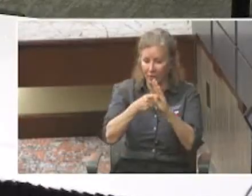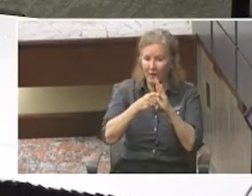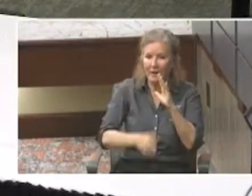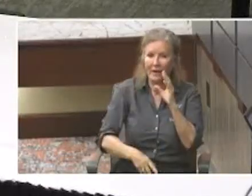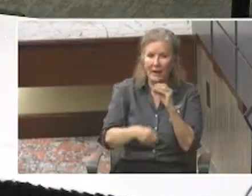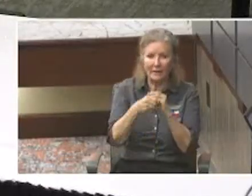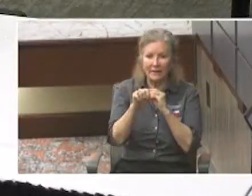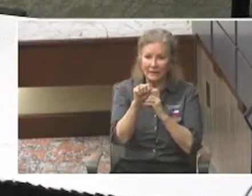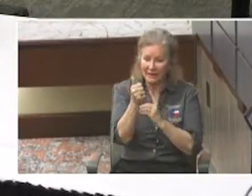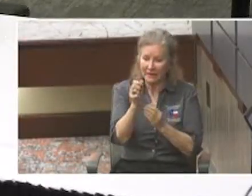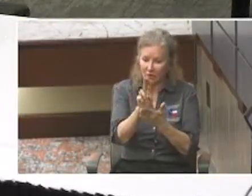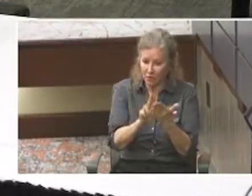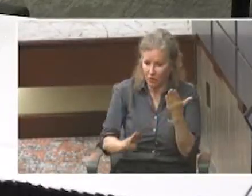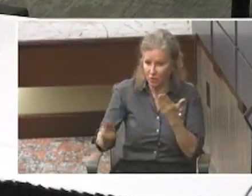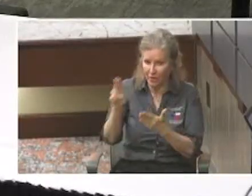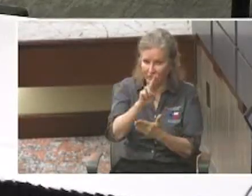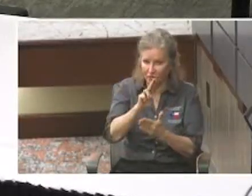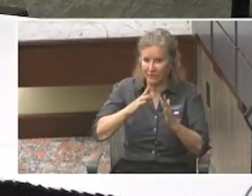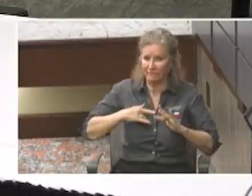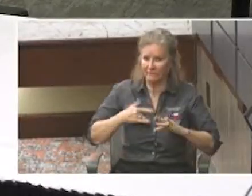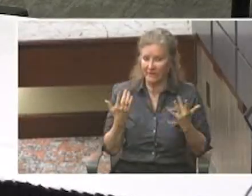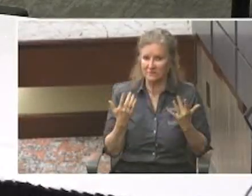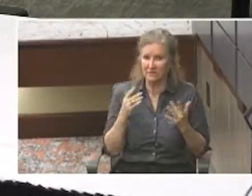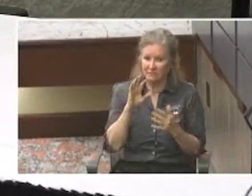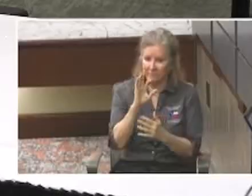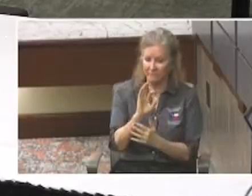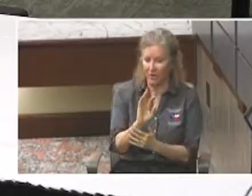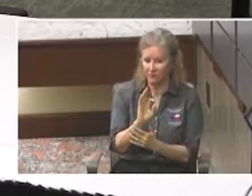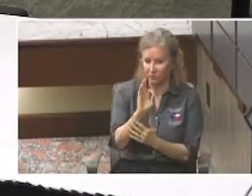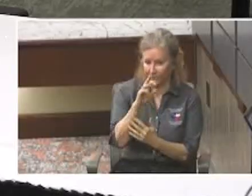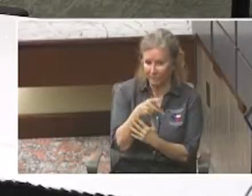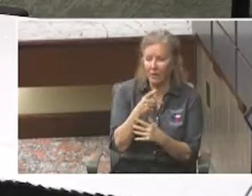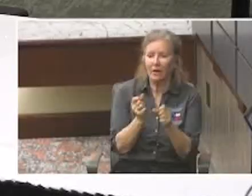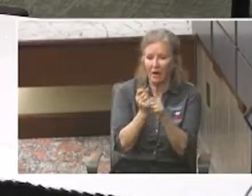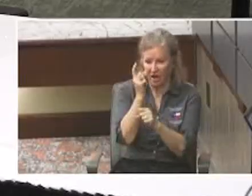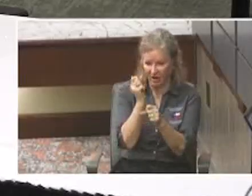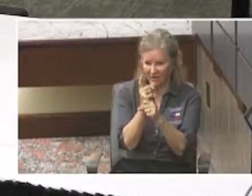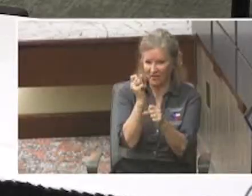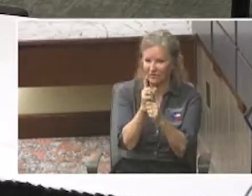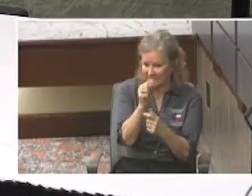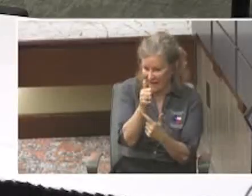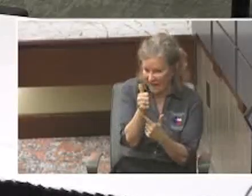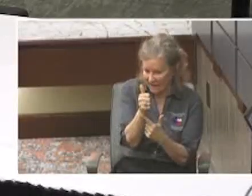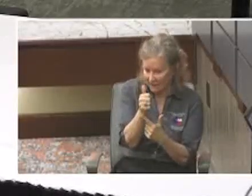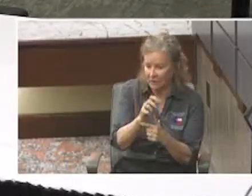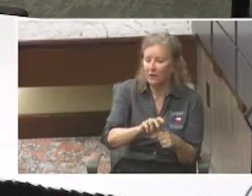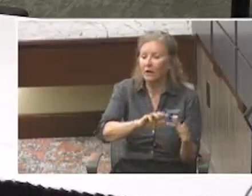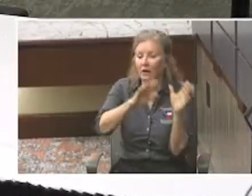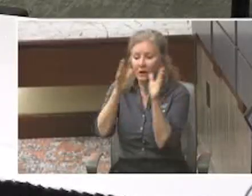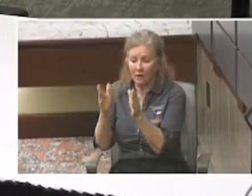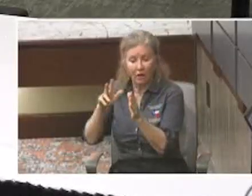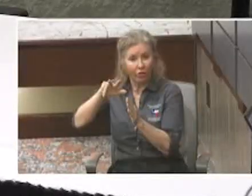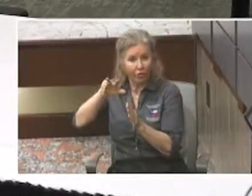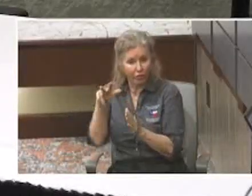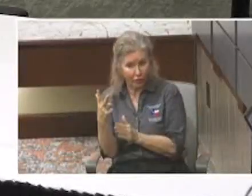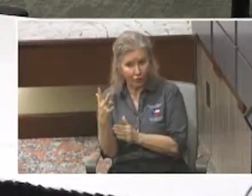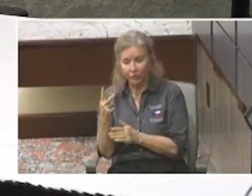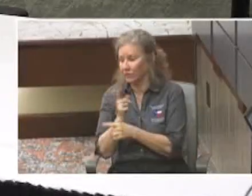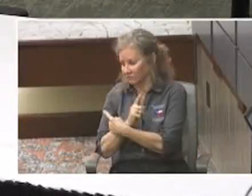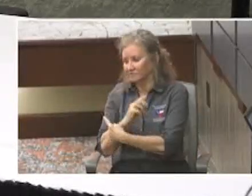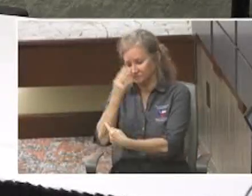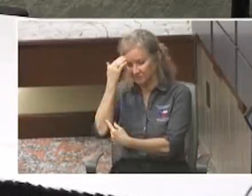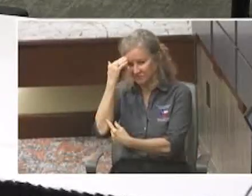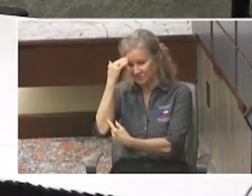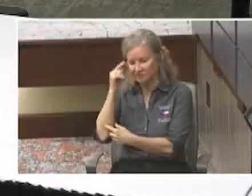10 university events at Foster Pavilion on an annual basis. And then third, which the council is very familiar